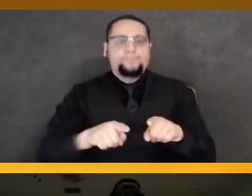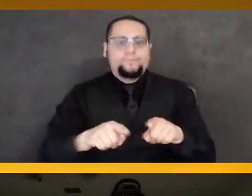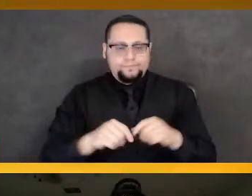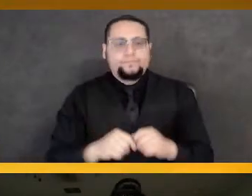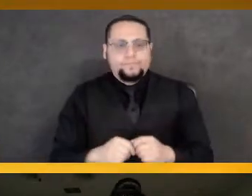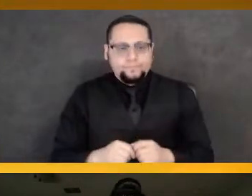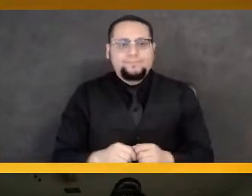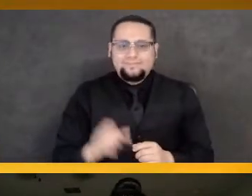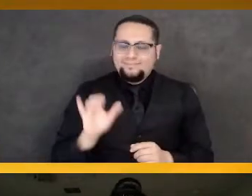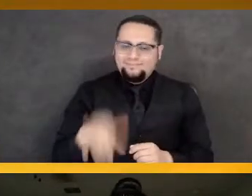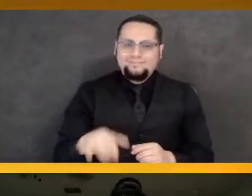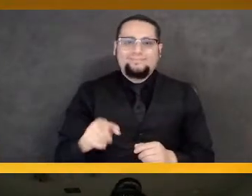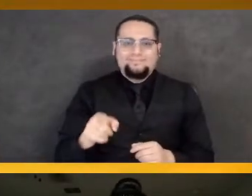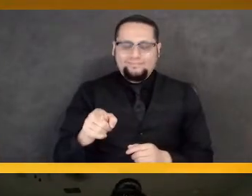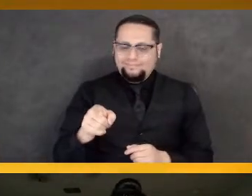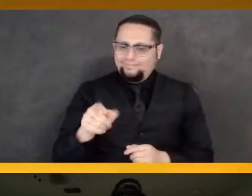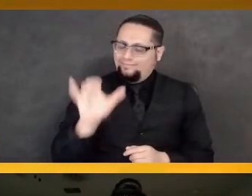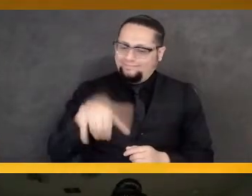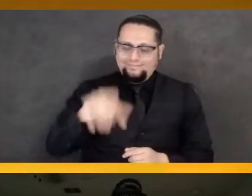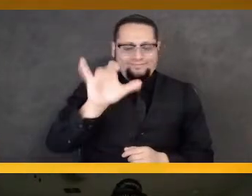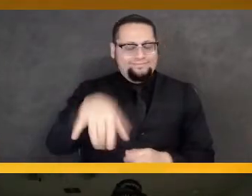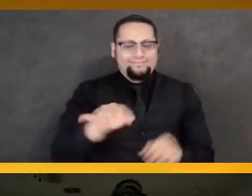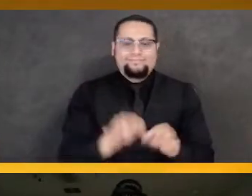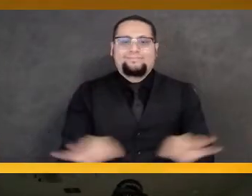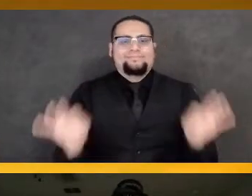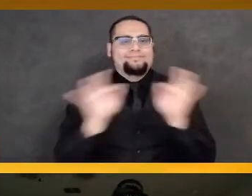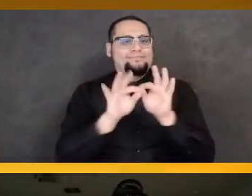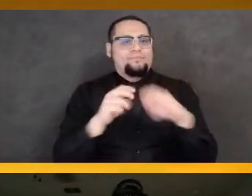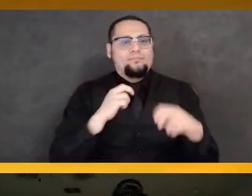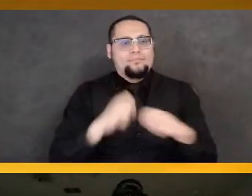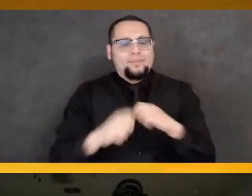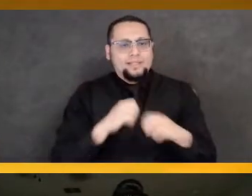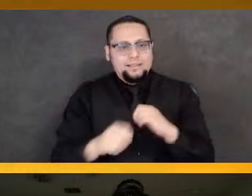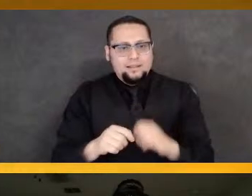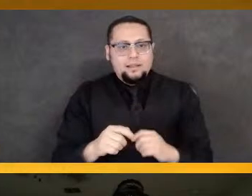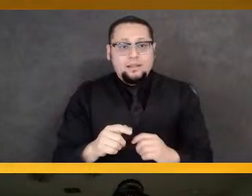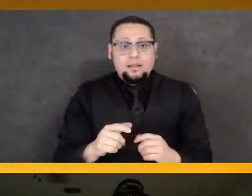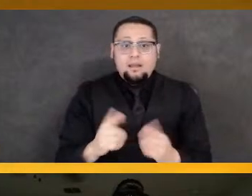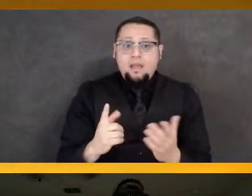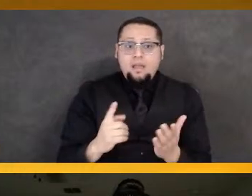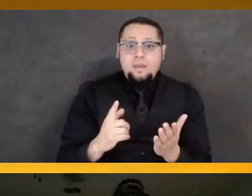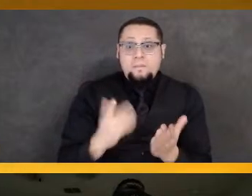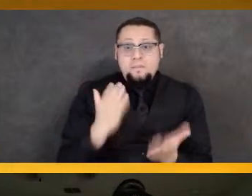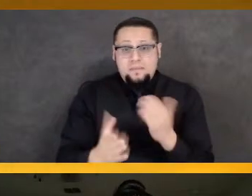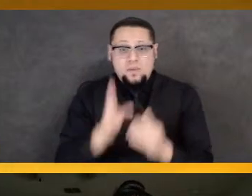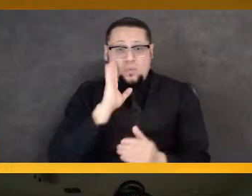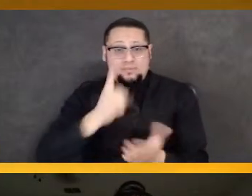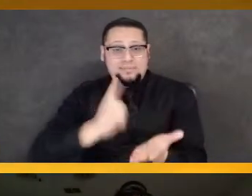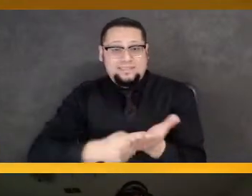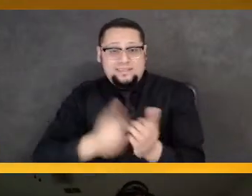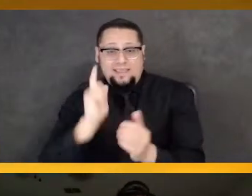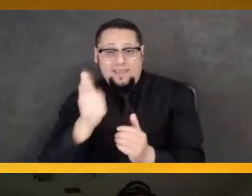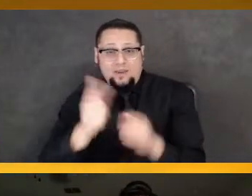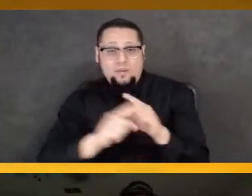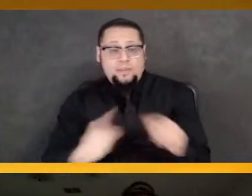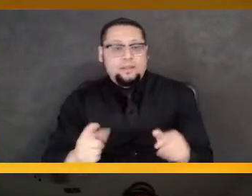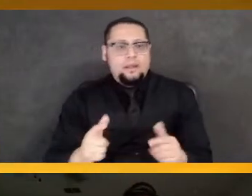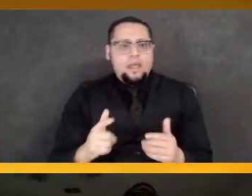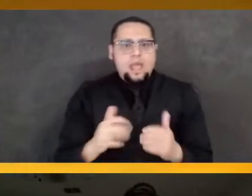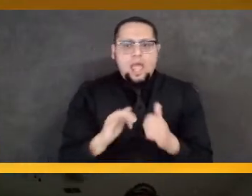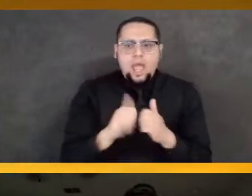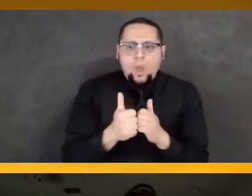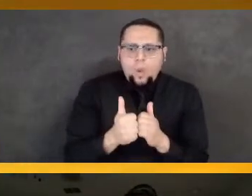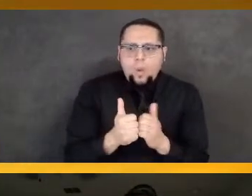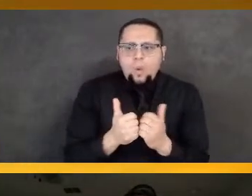a key issue, which perhaps we may talk about this later, but one avenue we could maybe